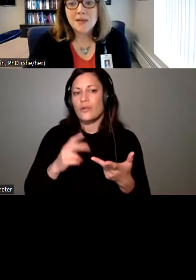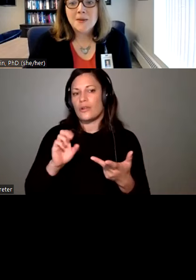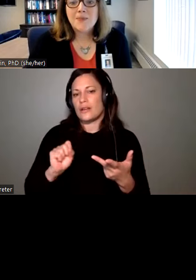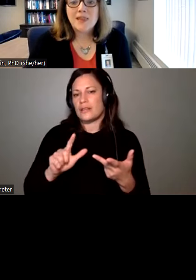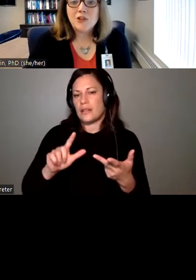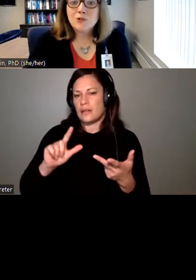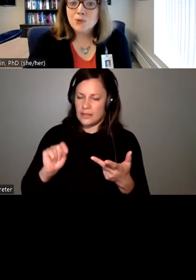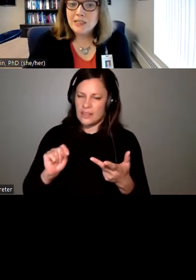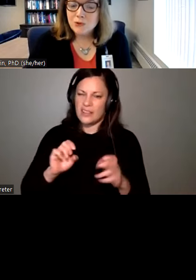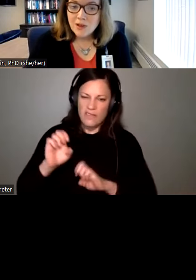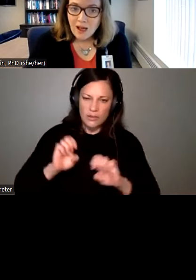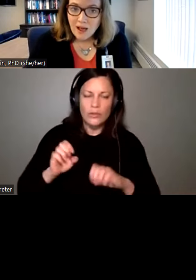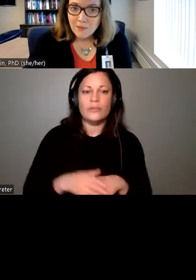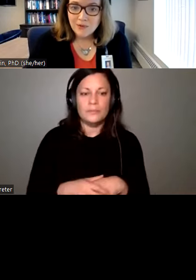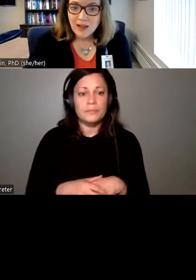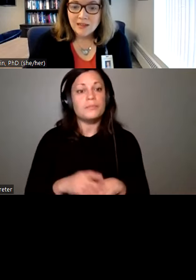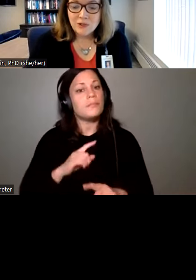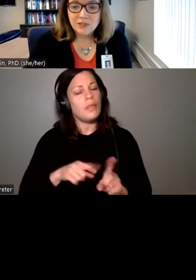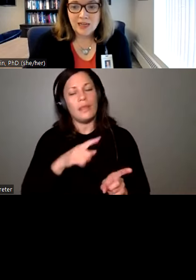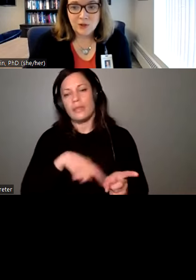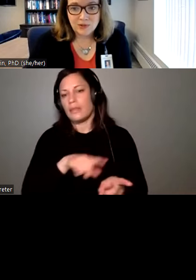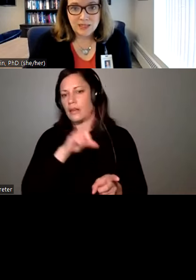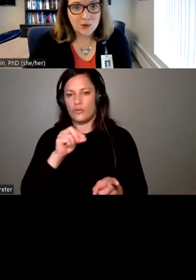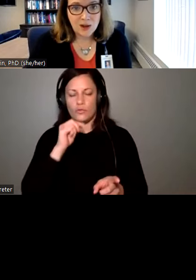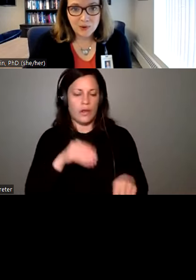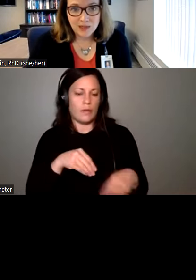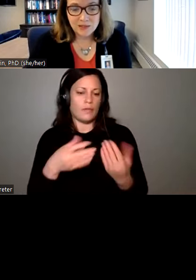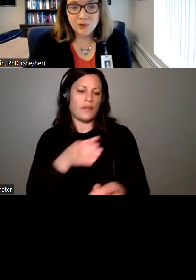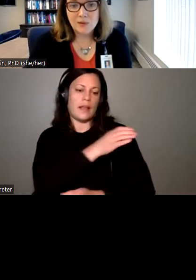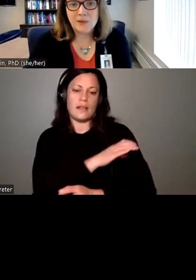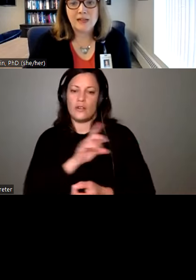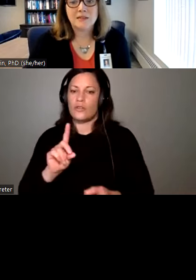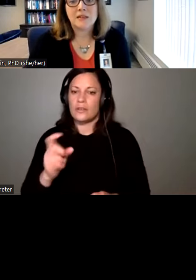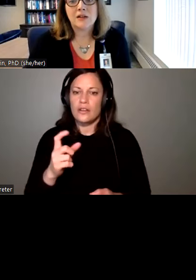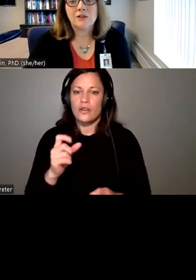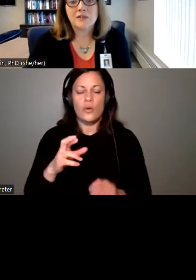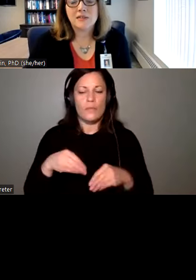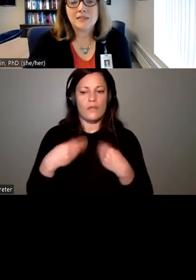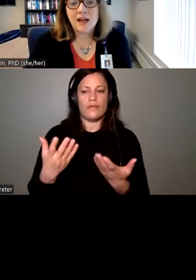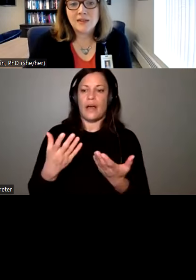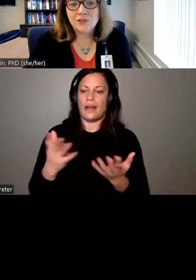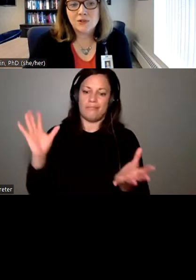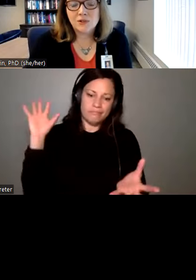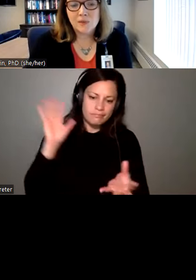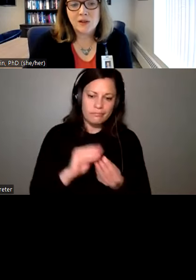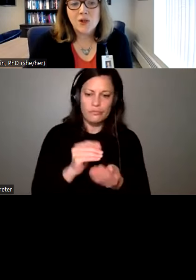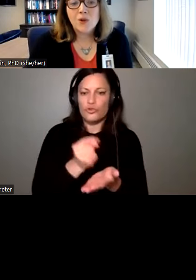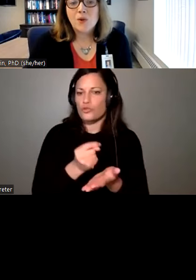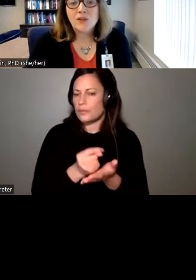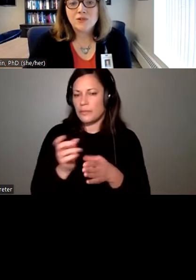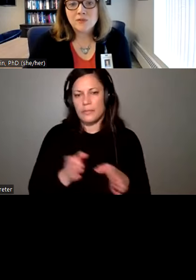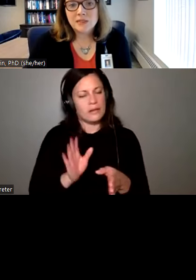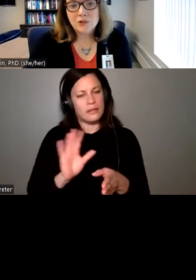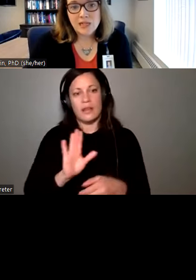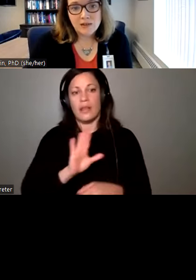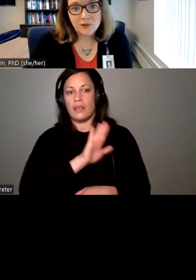evaluations. But they usually do not provide clinical diagnoses or comprehensive treatment plans. They are designed to determine